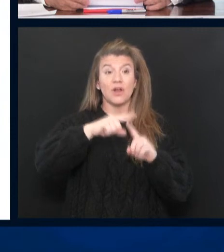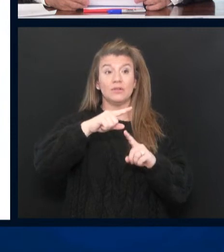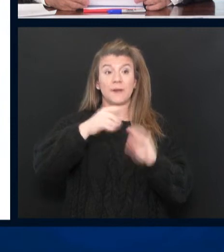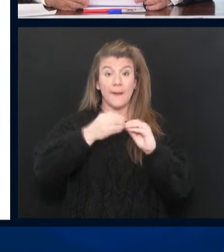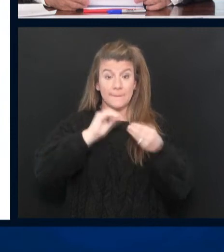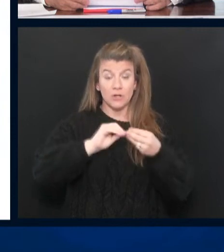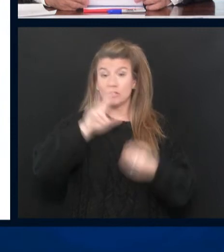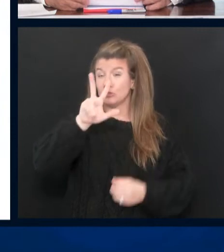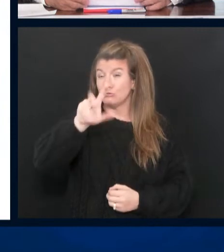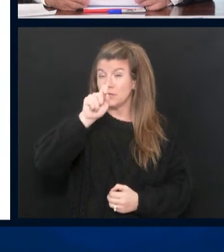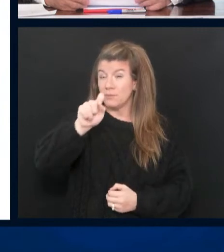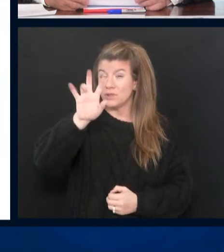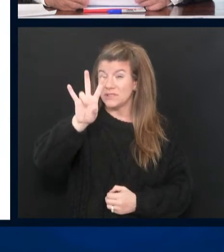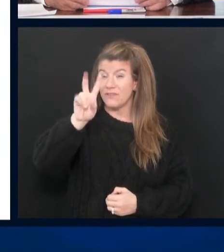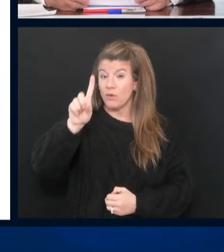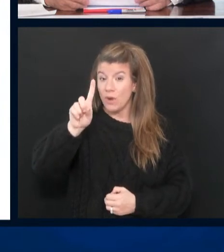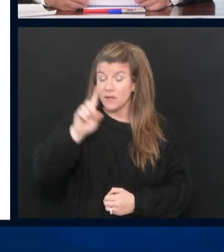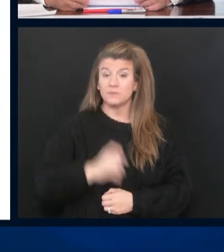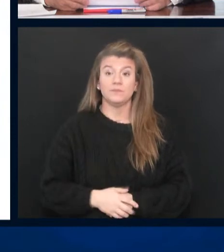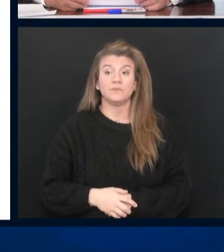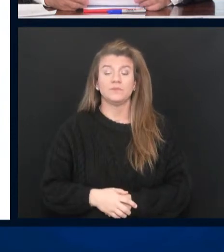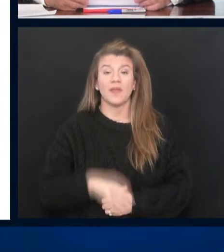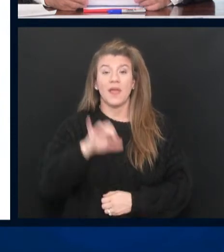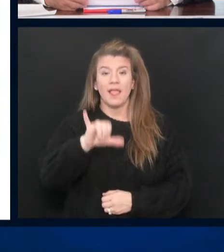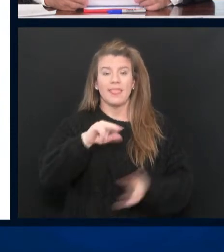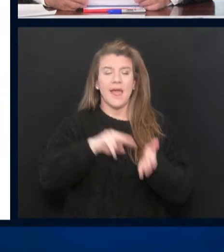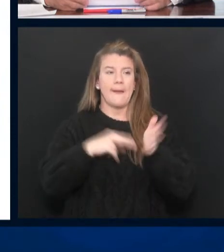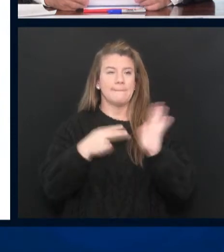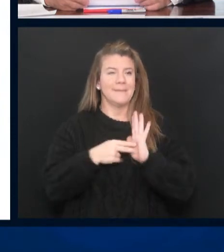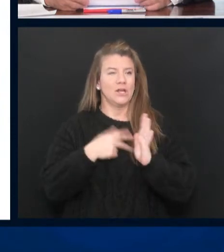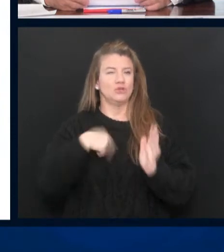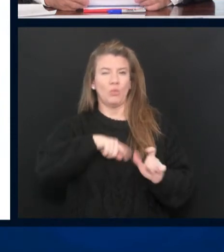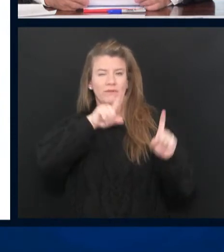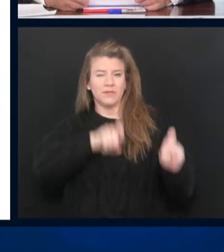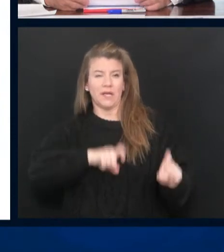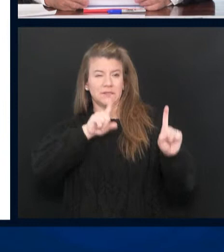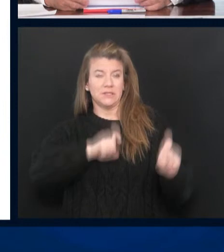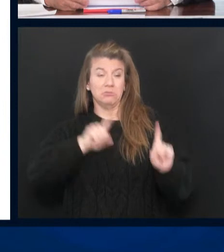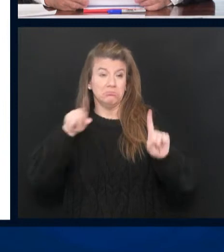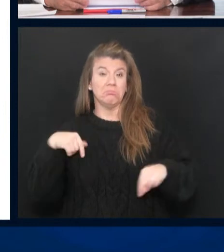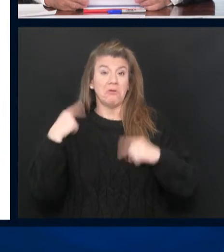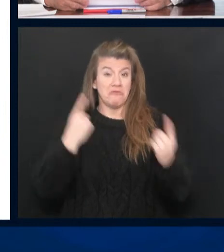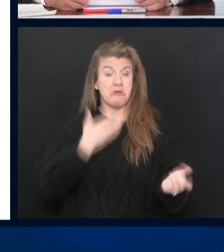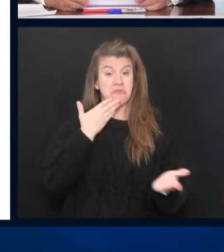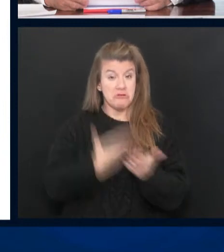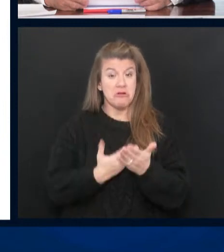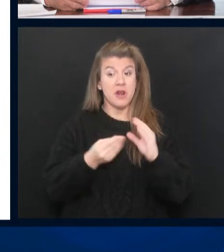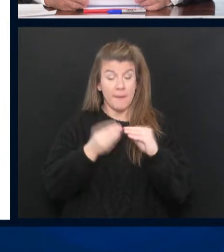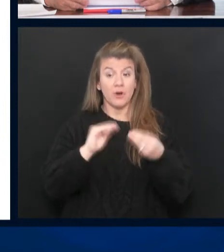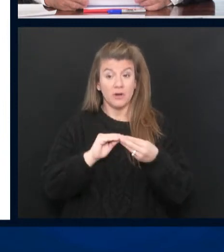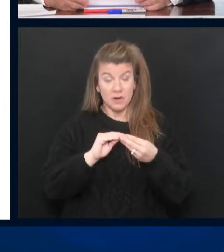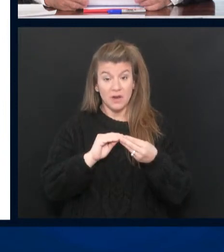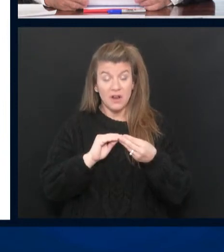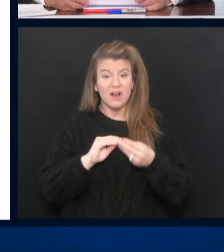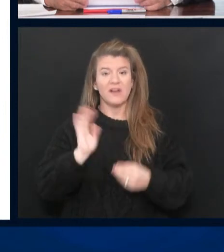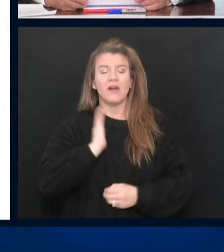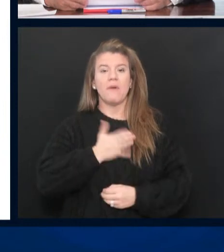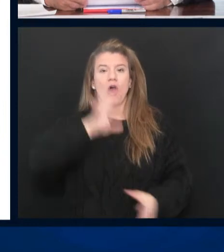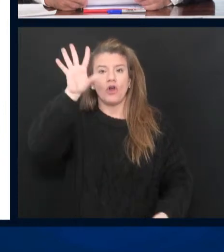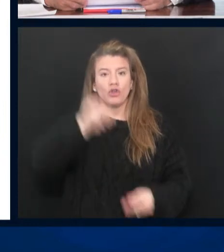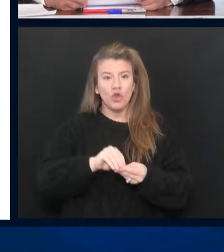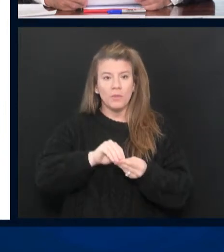is 3.71. That means we've probably tested a good bit. You know, from the standpoint of our